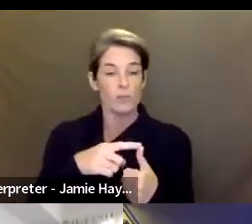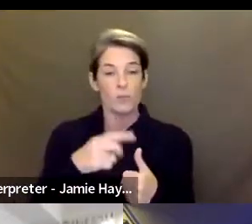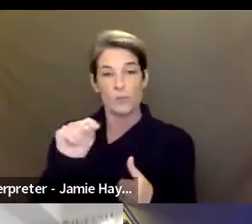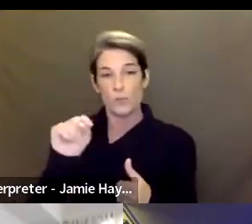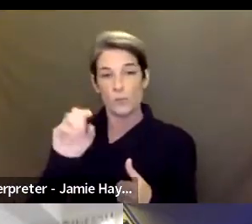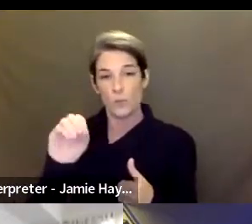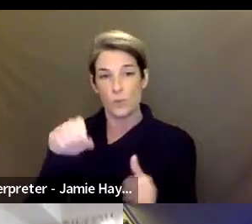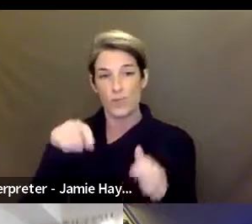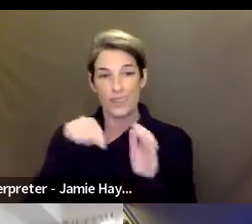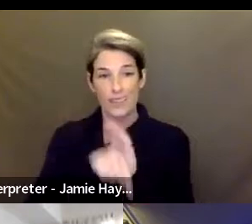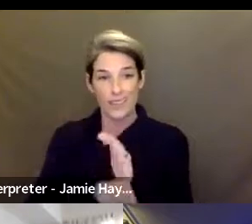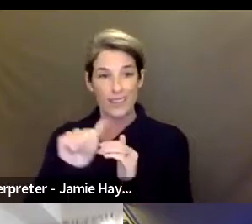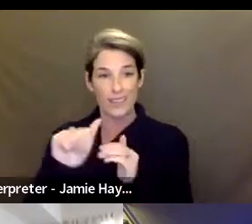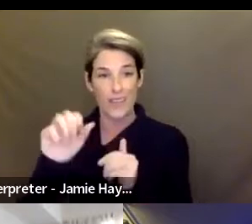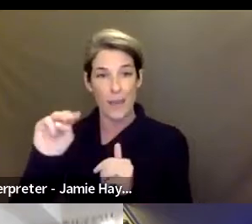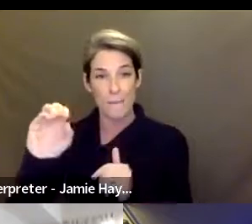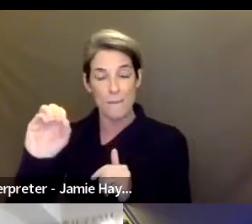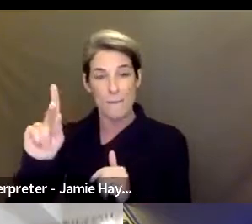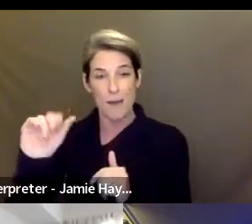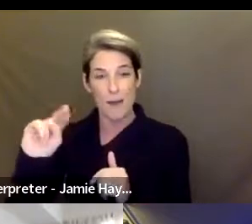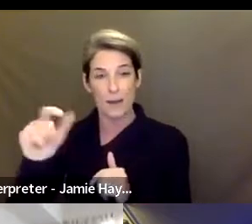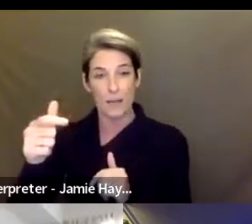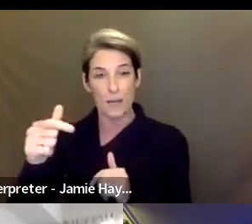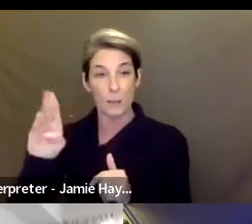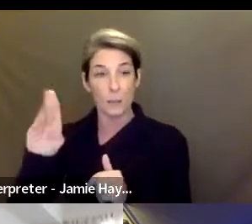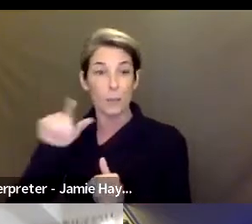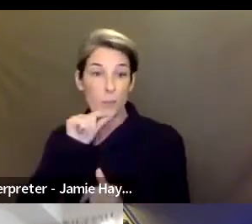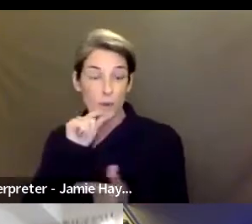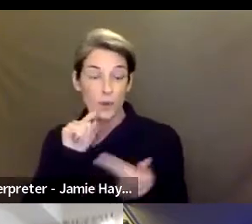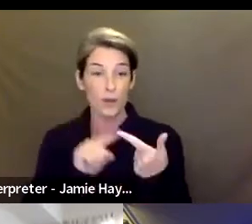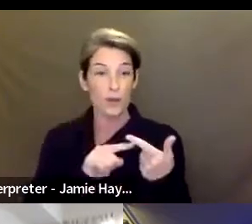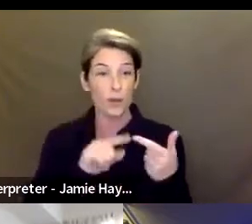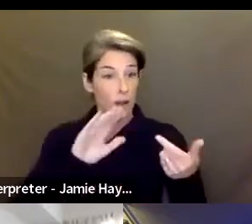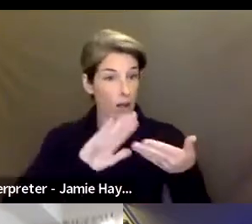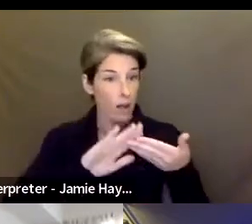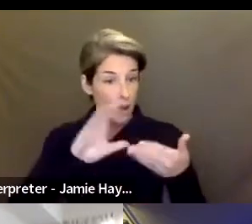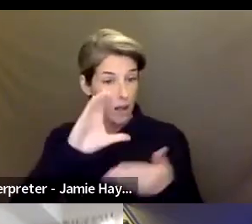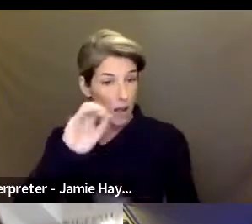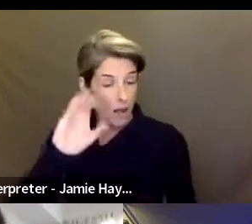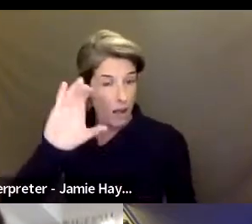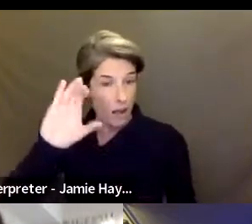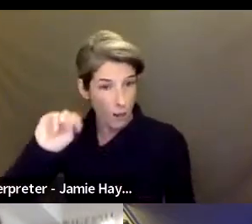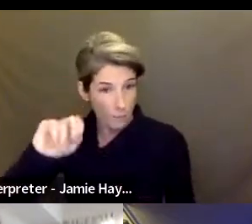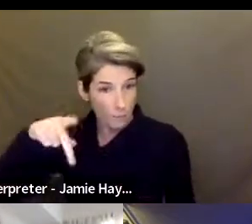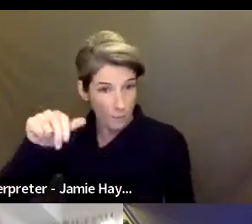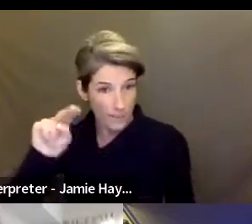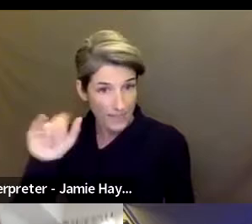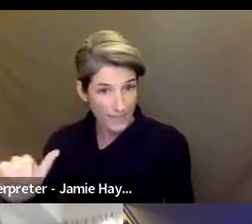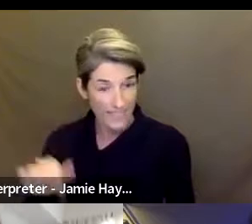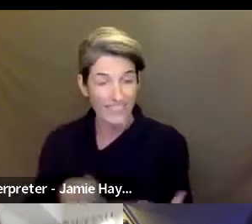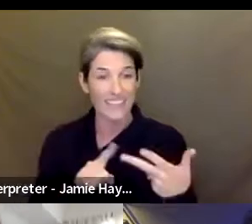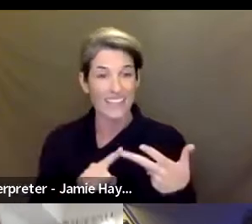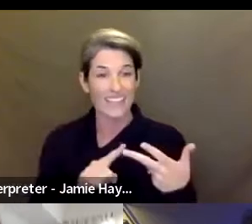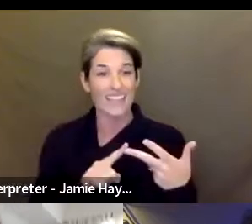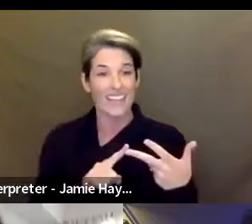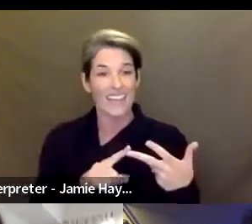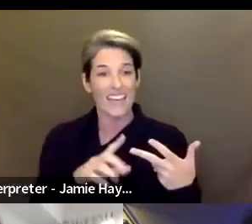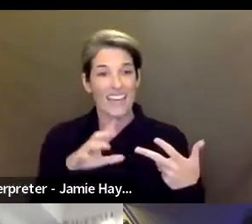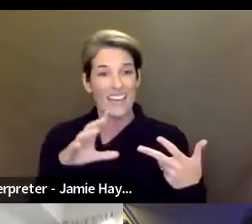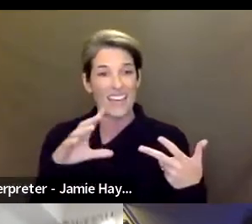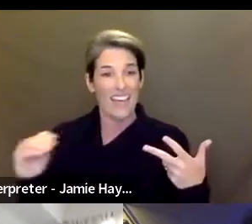and Hairspray on tour. And what else was that? What else was I